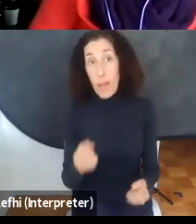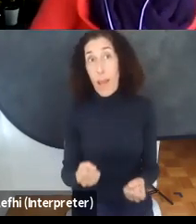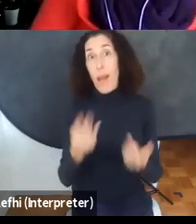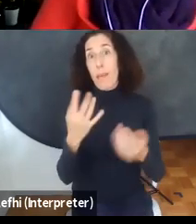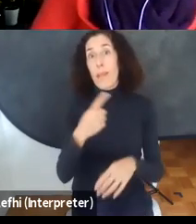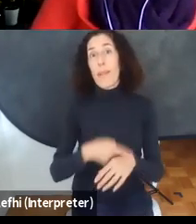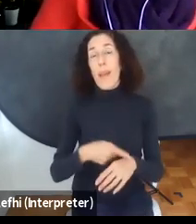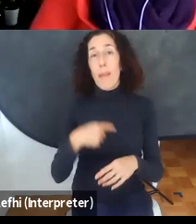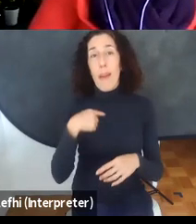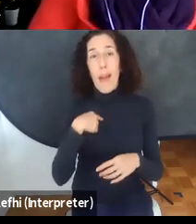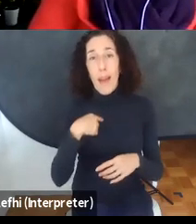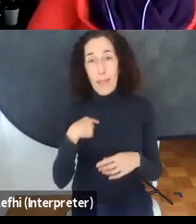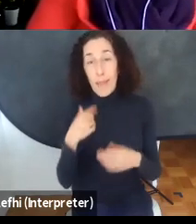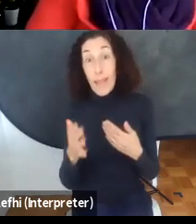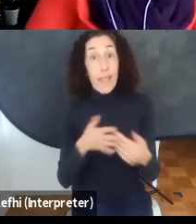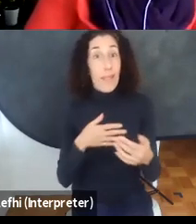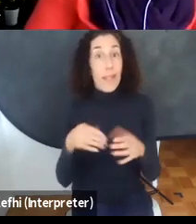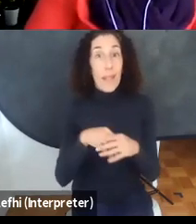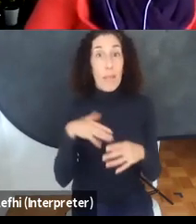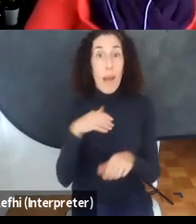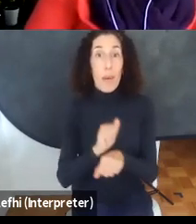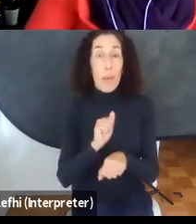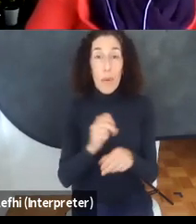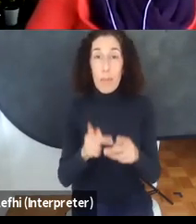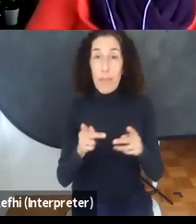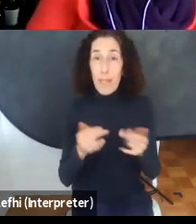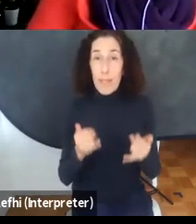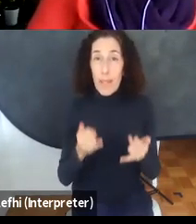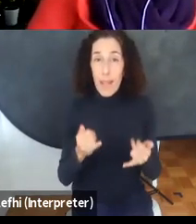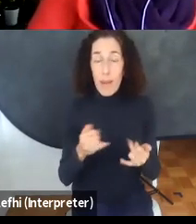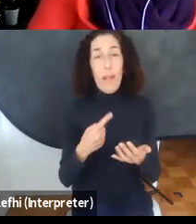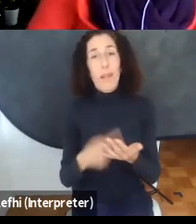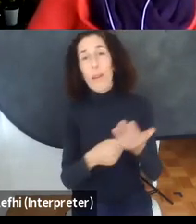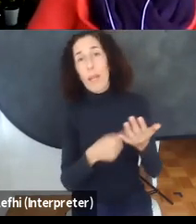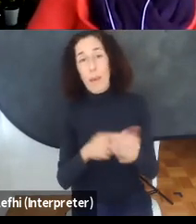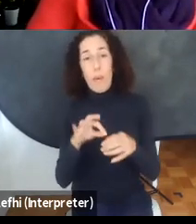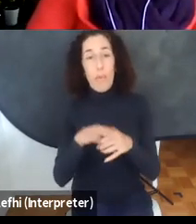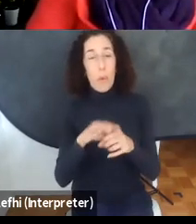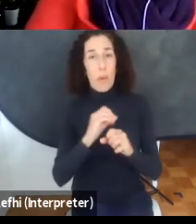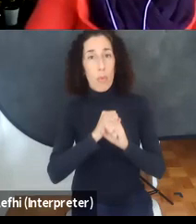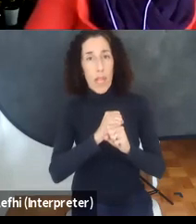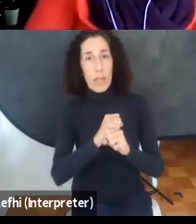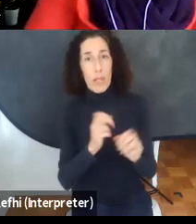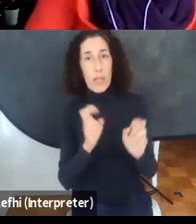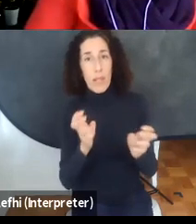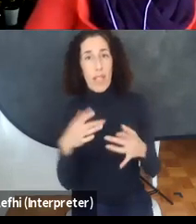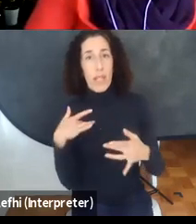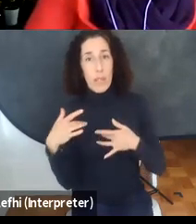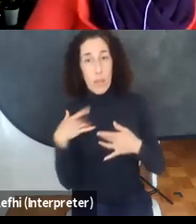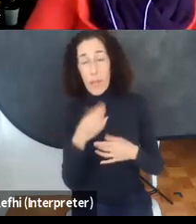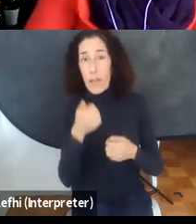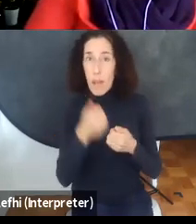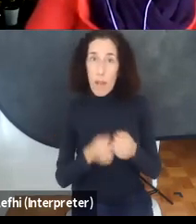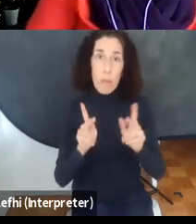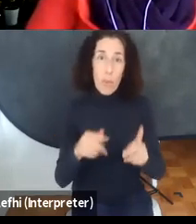you know, even in my current workplace, we're talking about voter protection issues and just every person I meet, we're talking